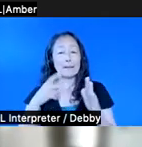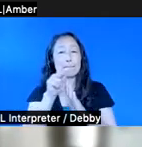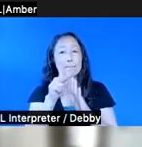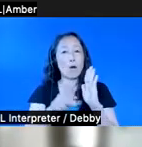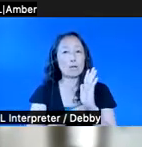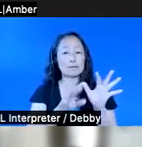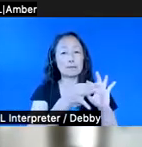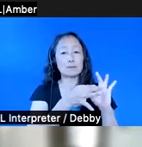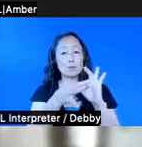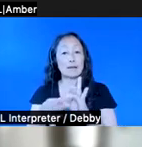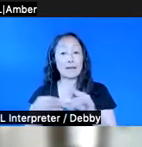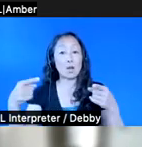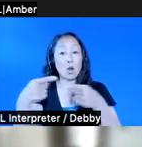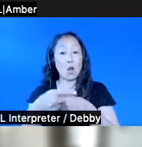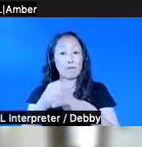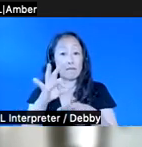able to work with both